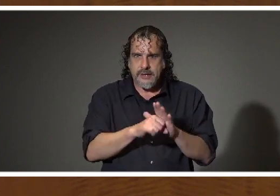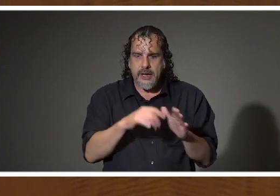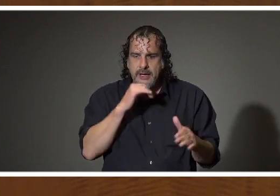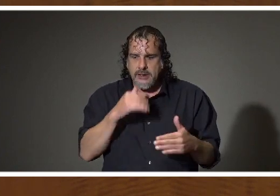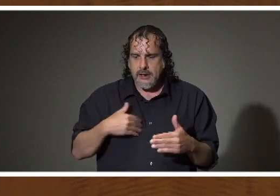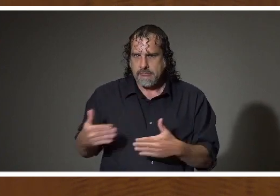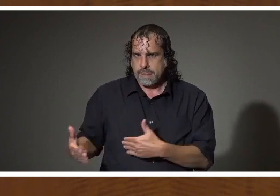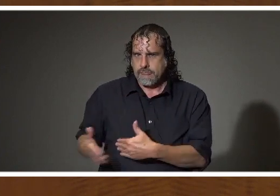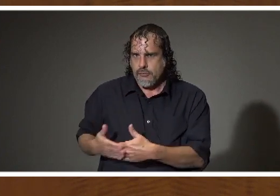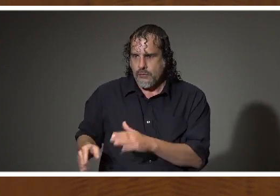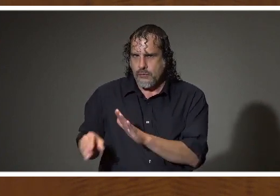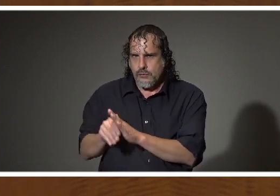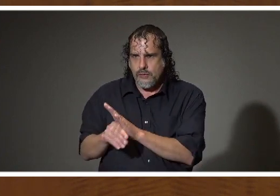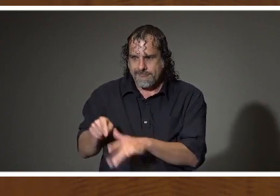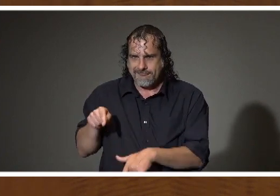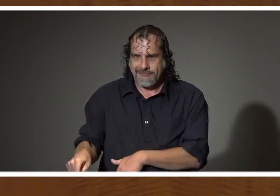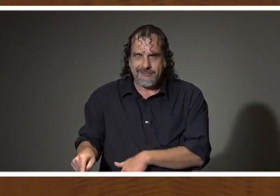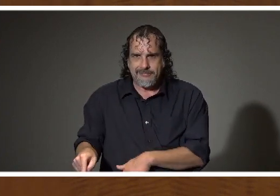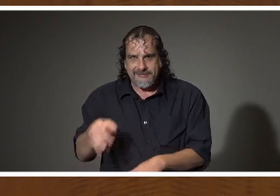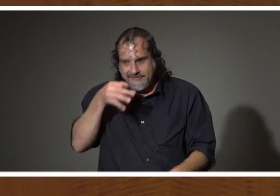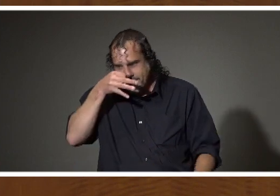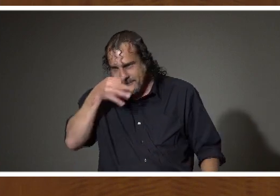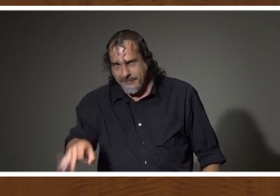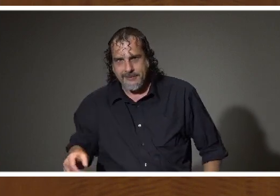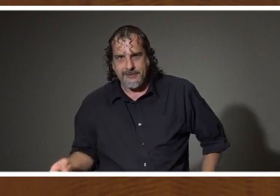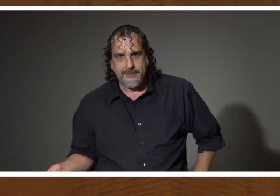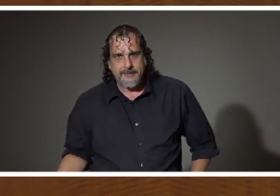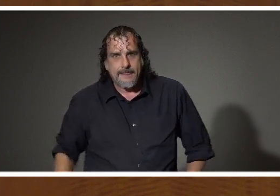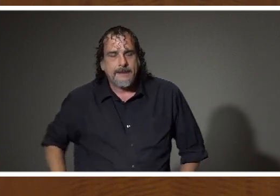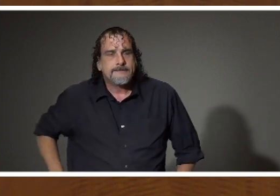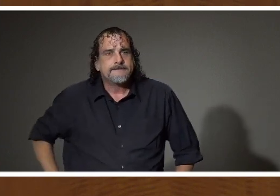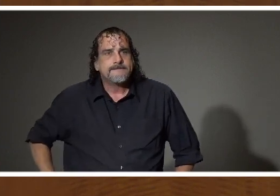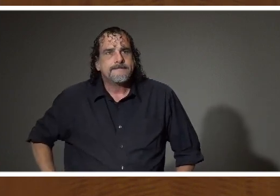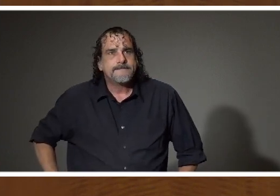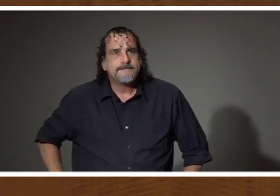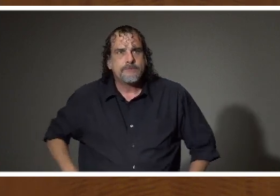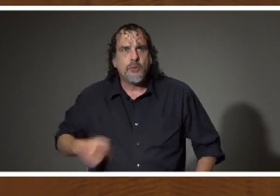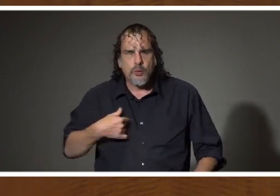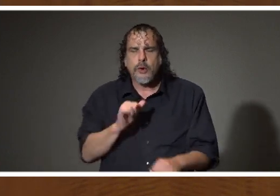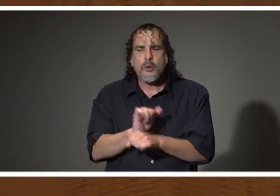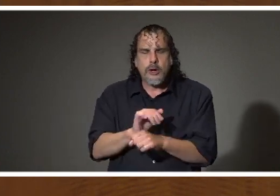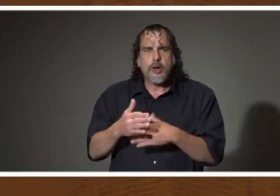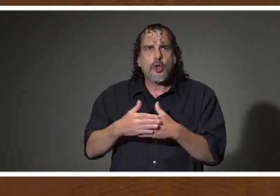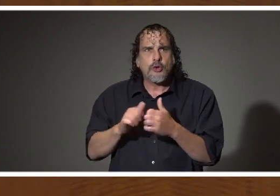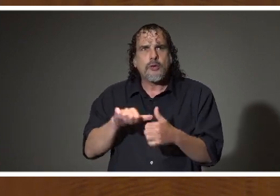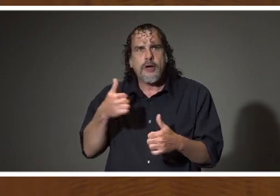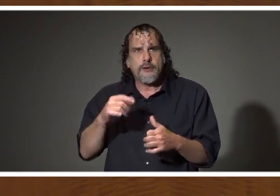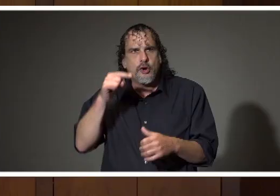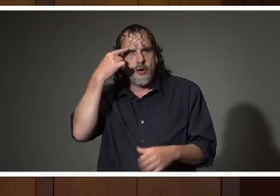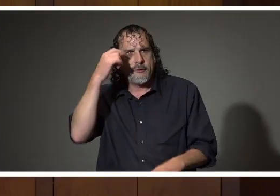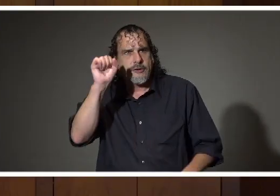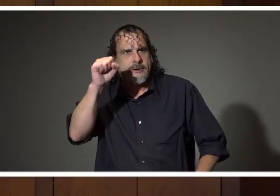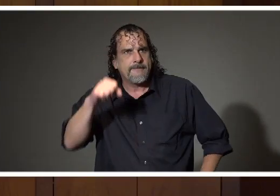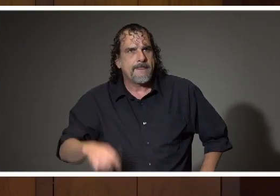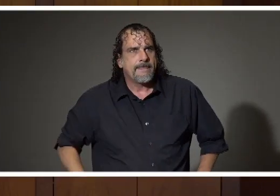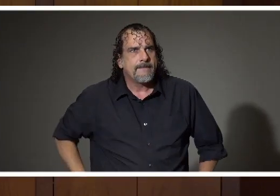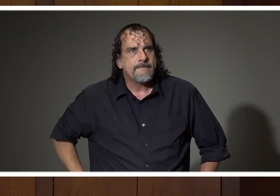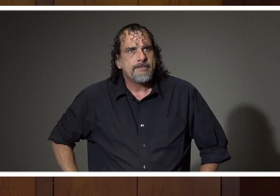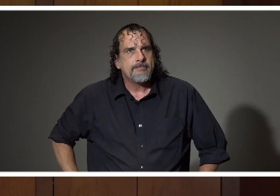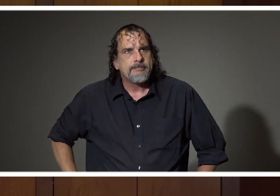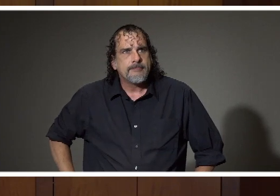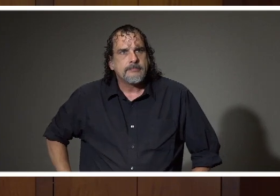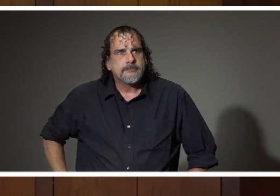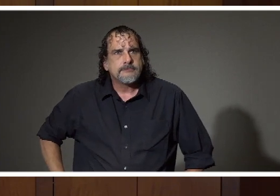have New Orleans within 30 or 40 miles of their border. But yes, we are working very closely with them. Emily from AP